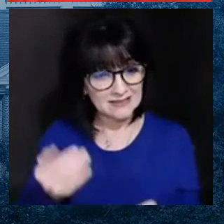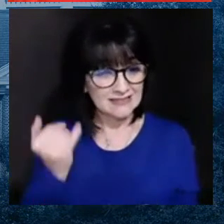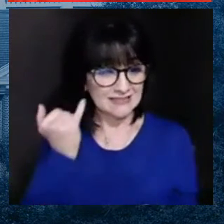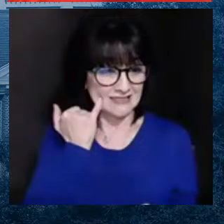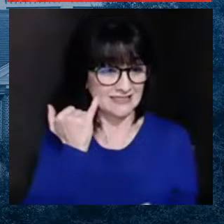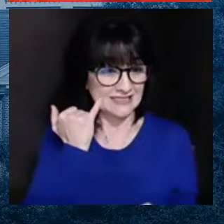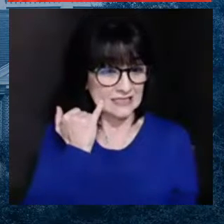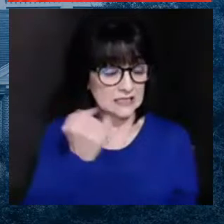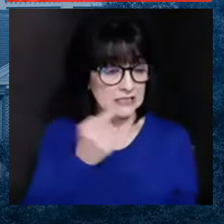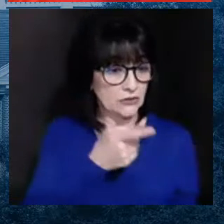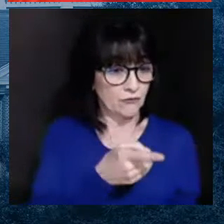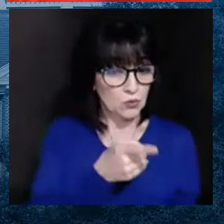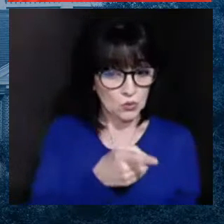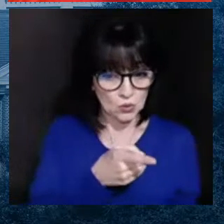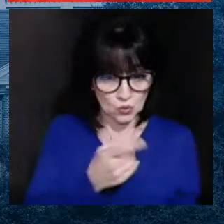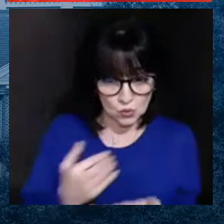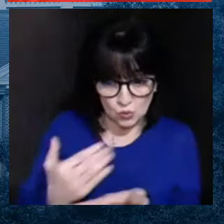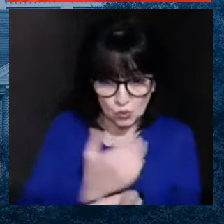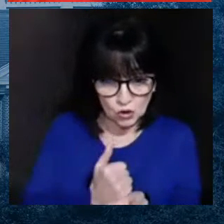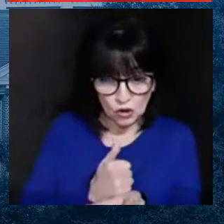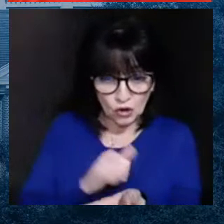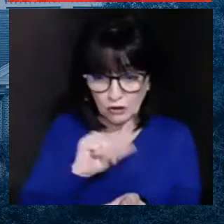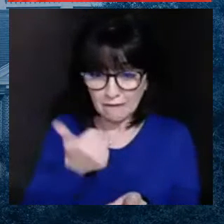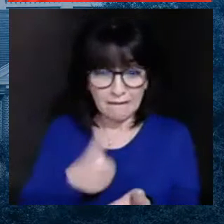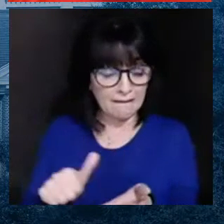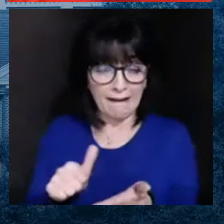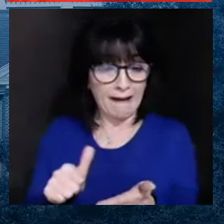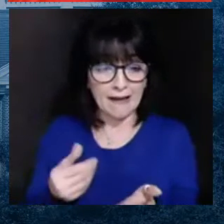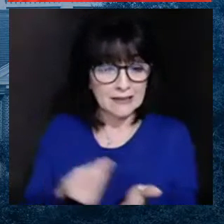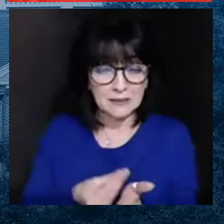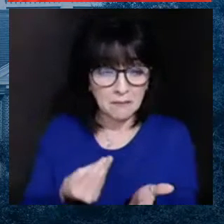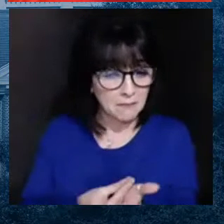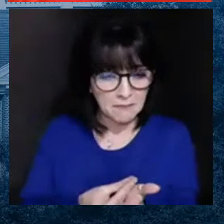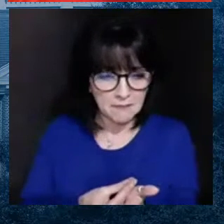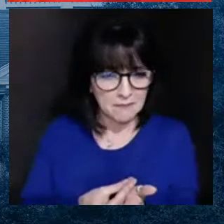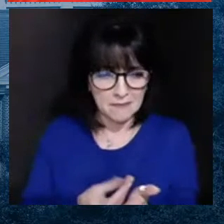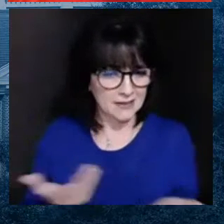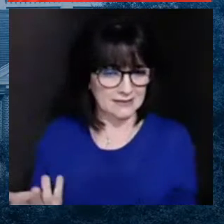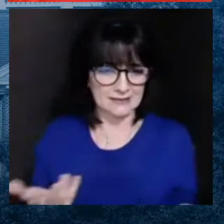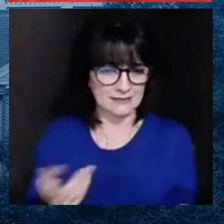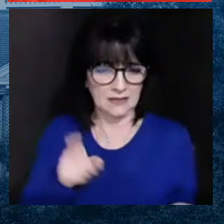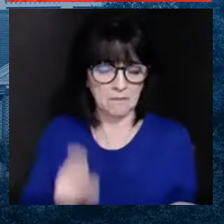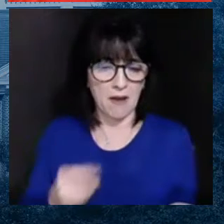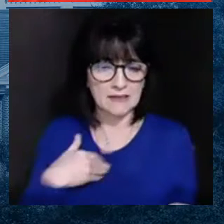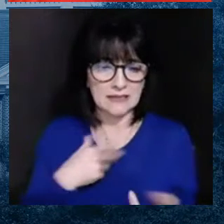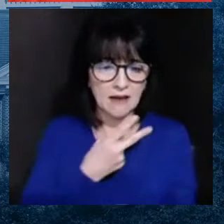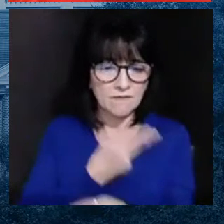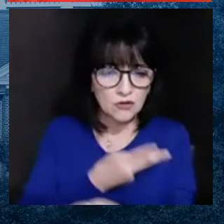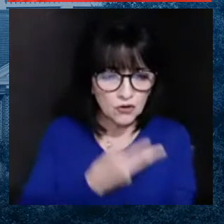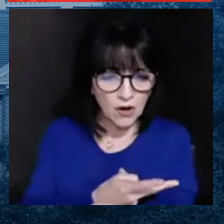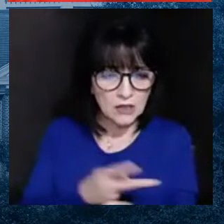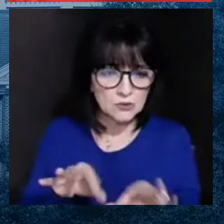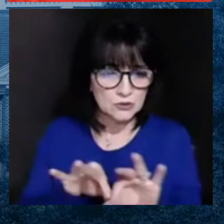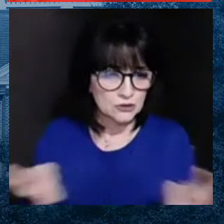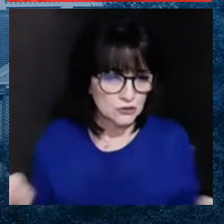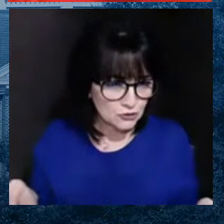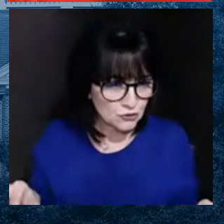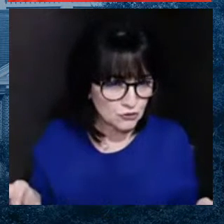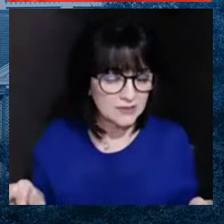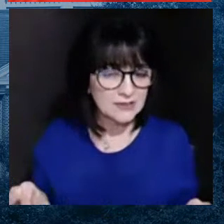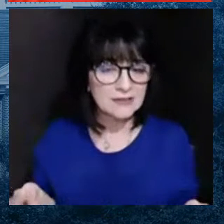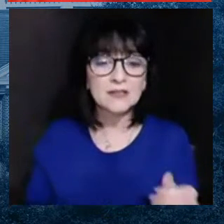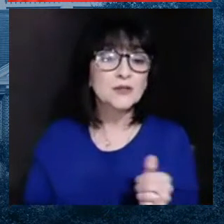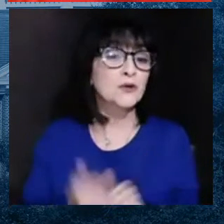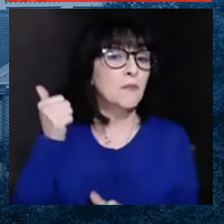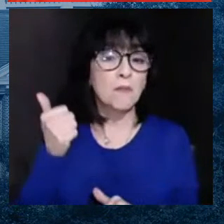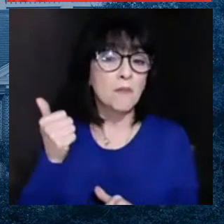graduate level degree, which means increased amounts of student loan debt. We work in a profession that we're often drowning in paperwork, but smiling